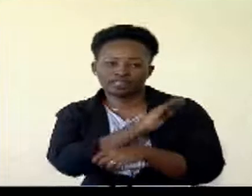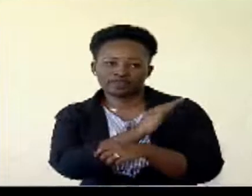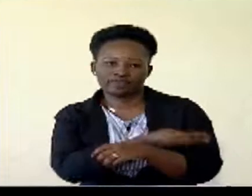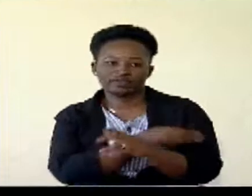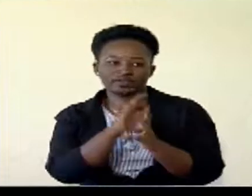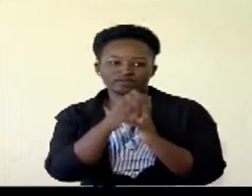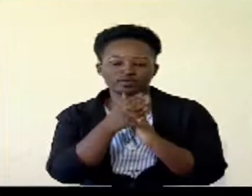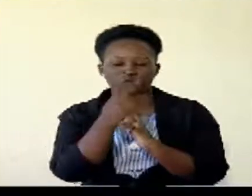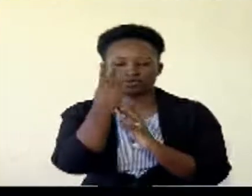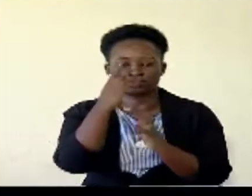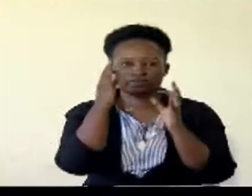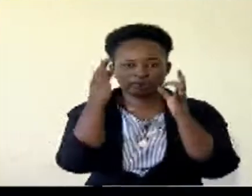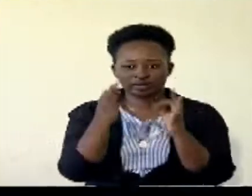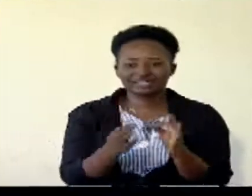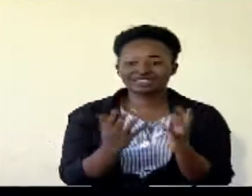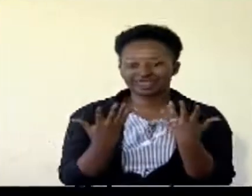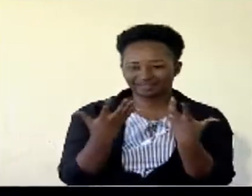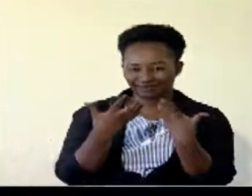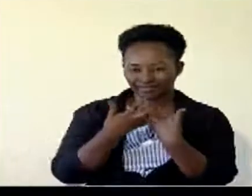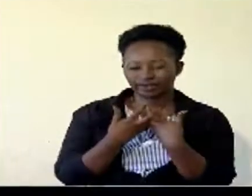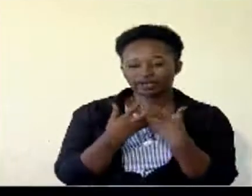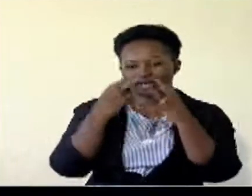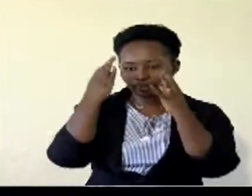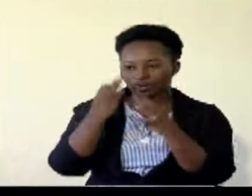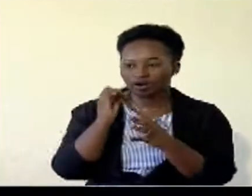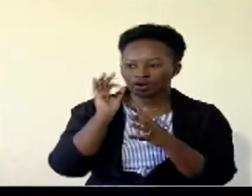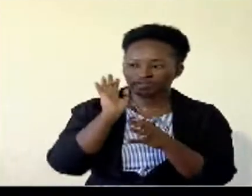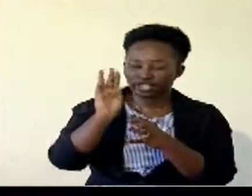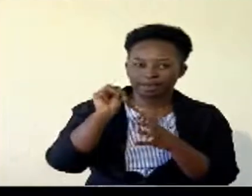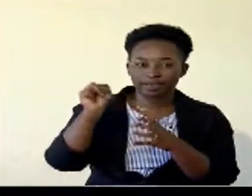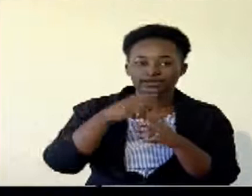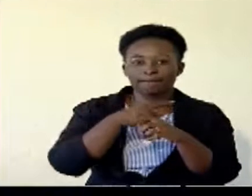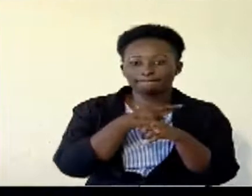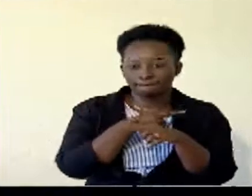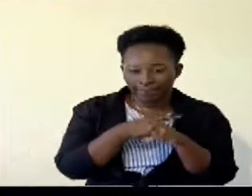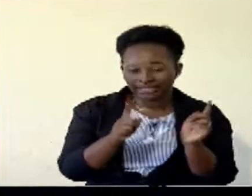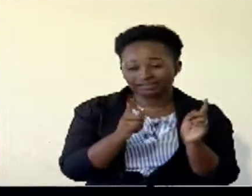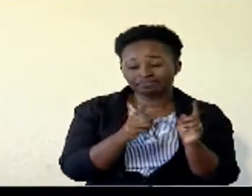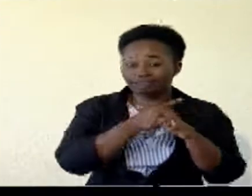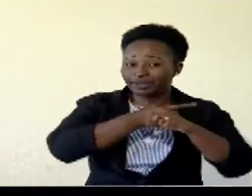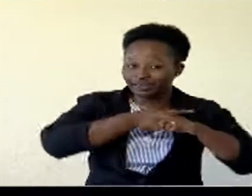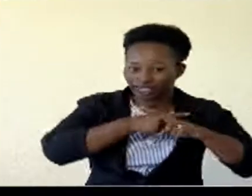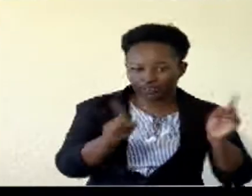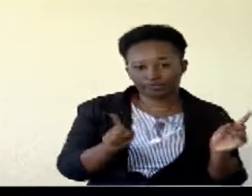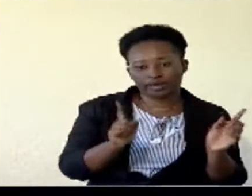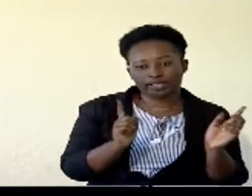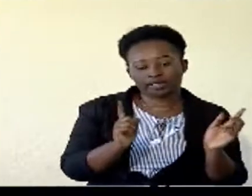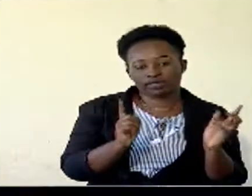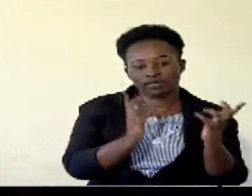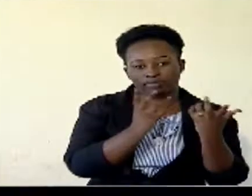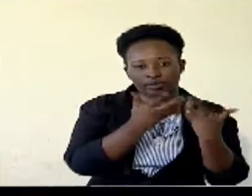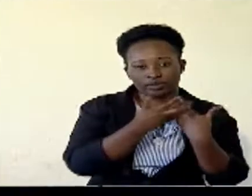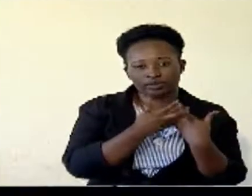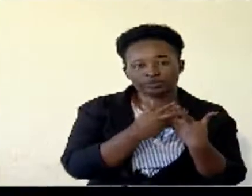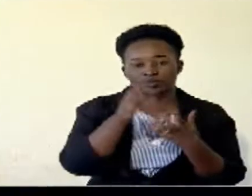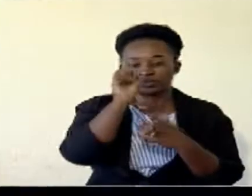any two bodies is directly proportional to the product of their masses, but inversely proportional to the square of the distance